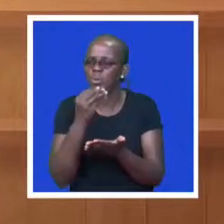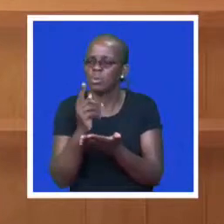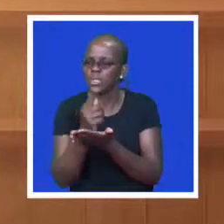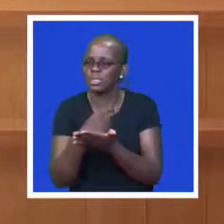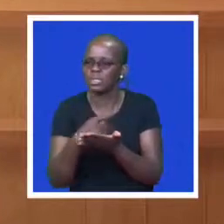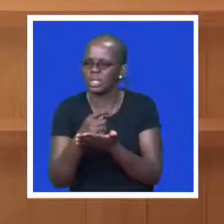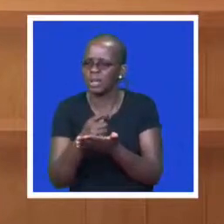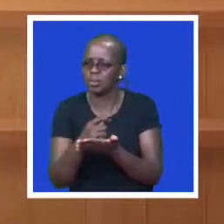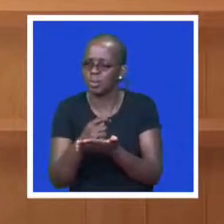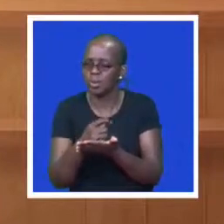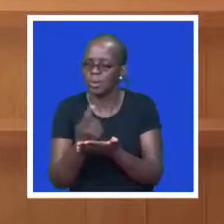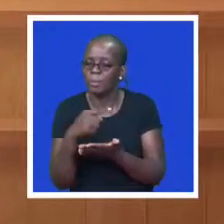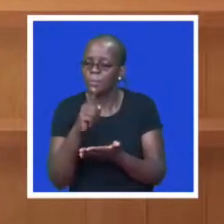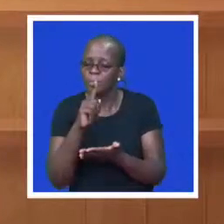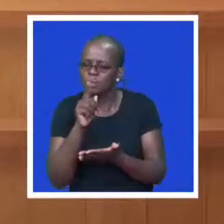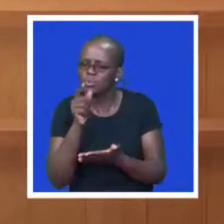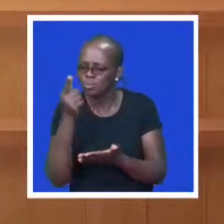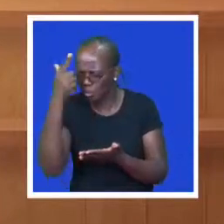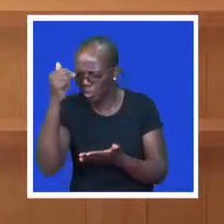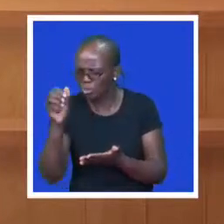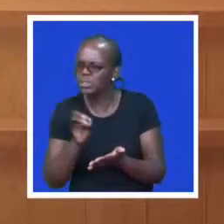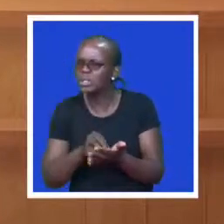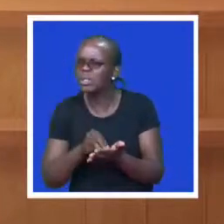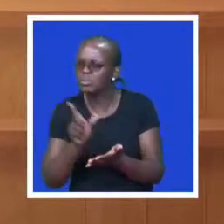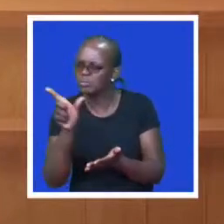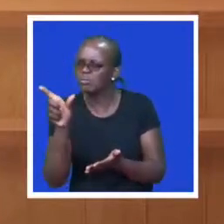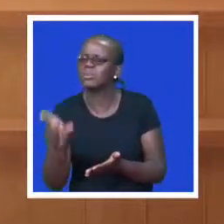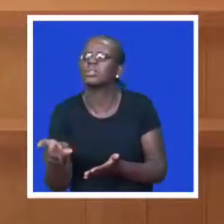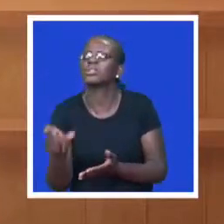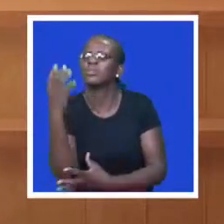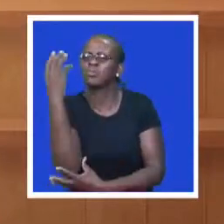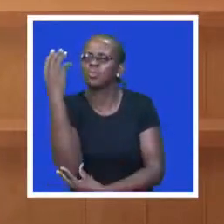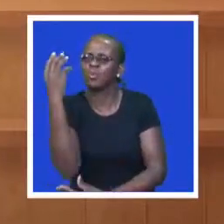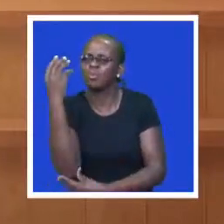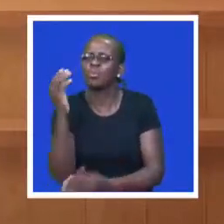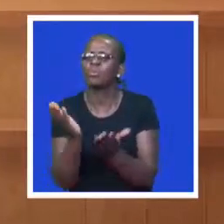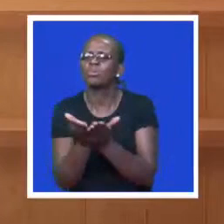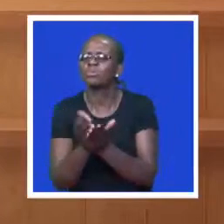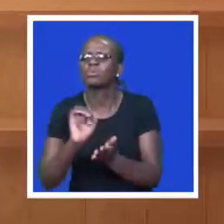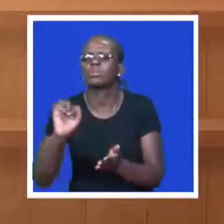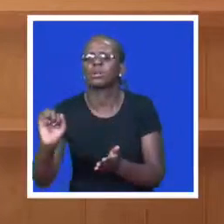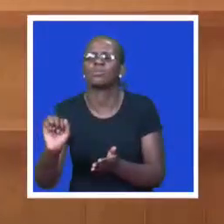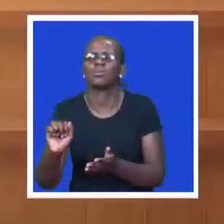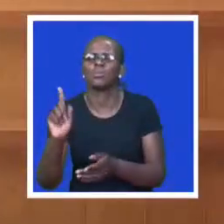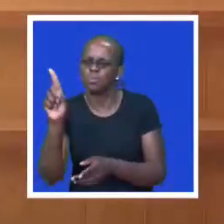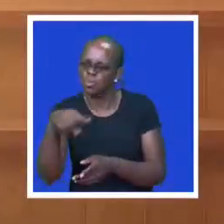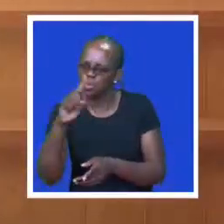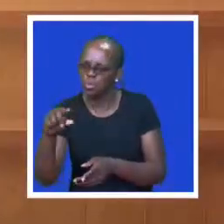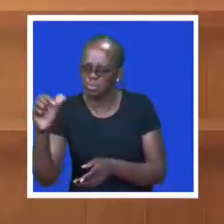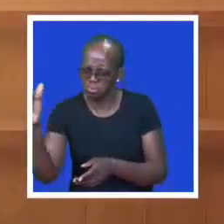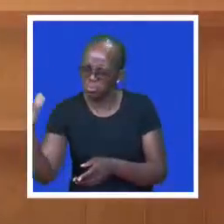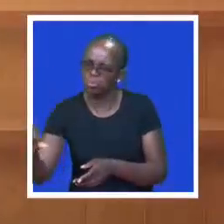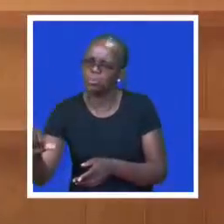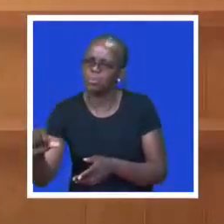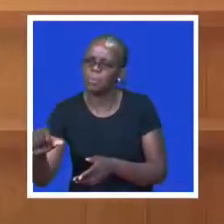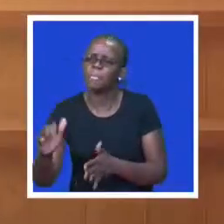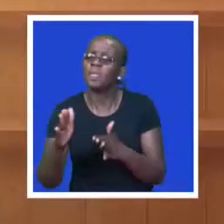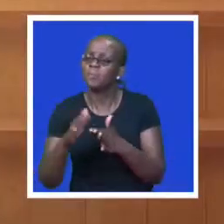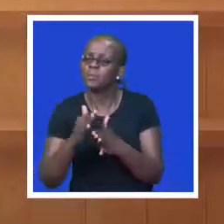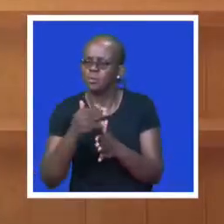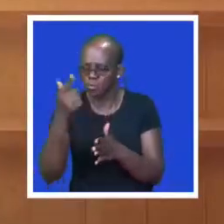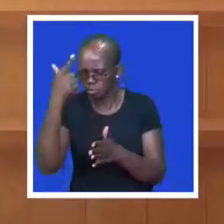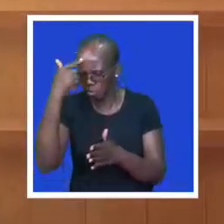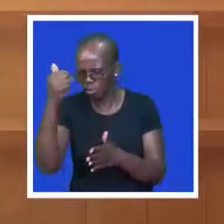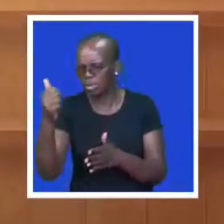class. So for you, if you do that, it is a sin, my dear Lena, by not doing the right thing that you